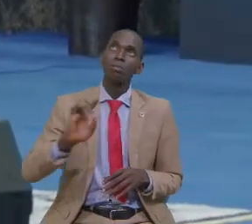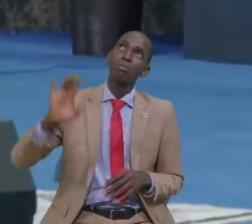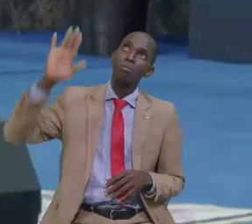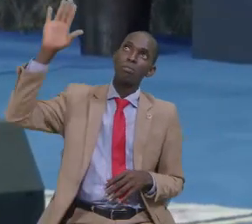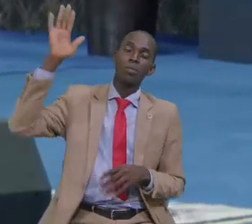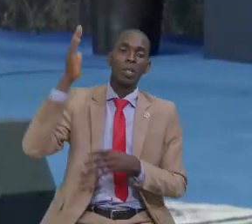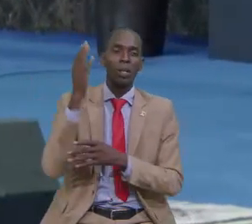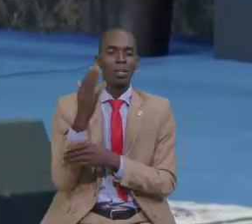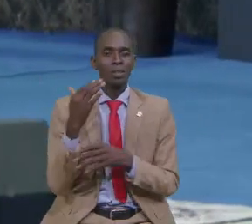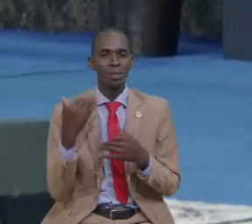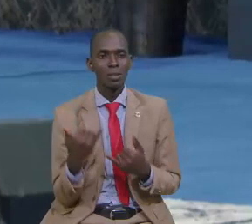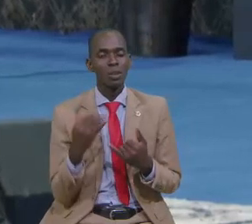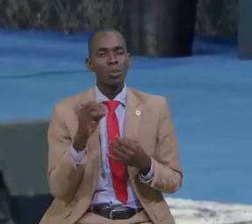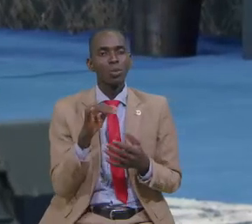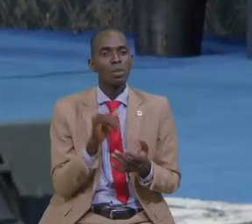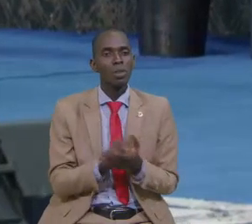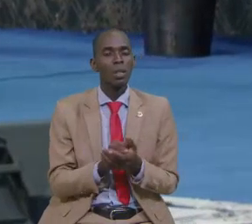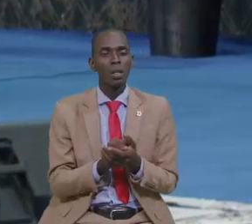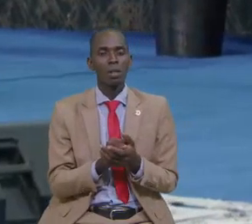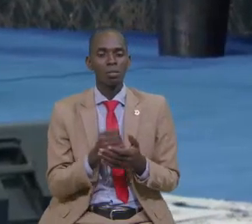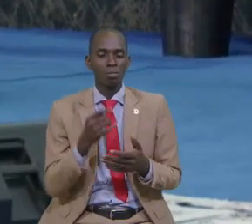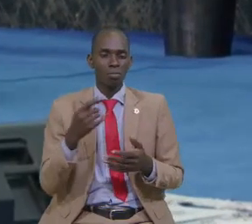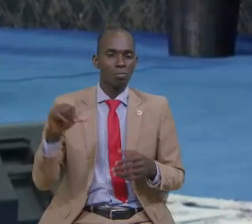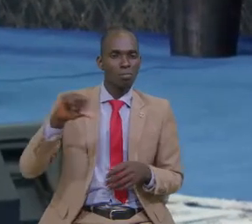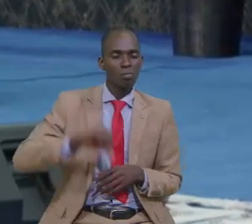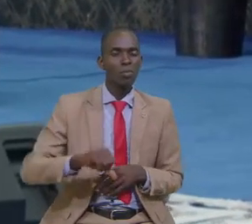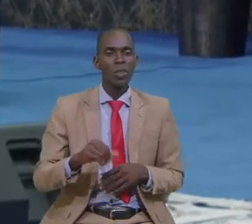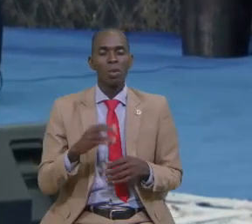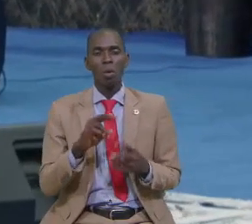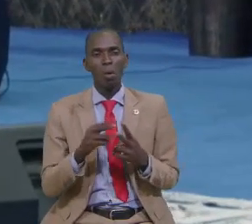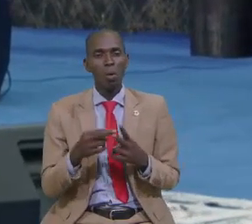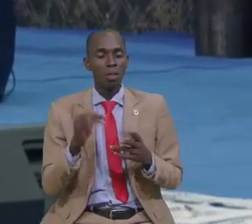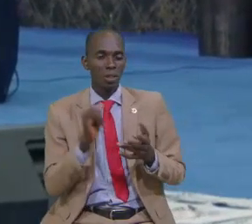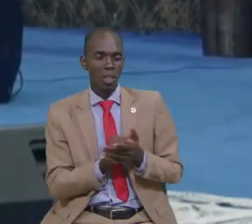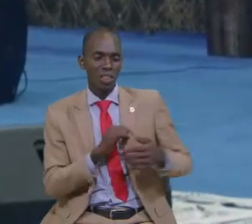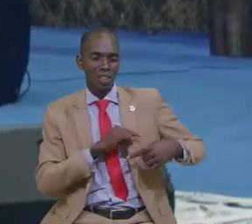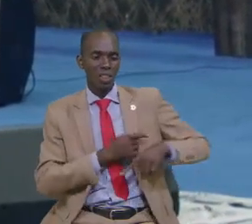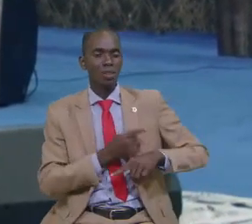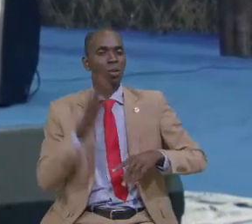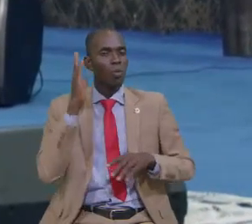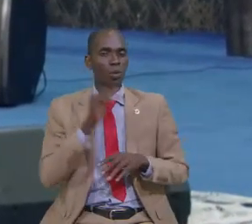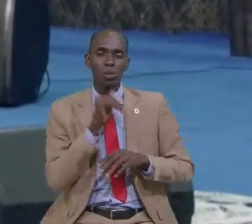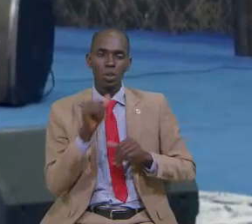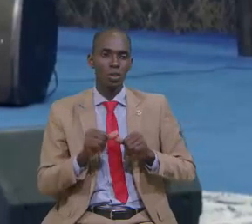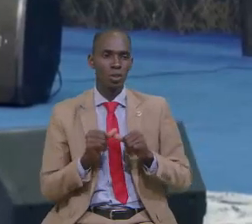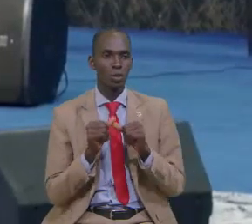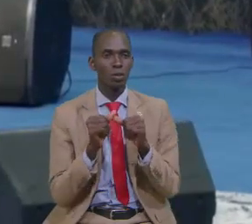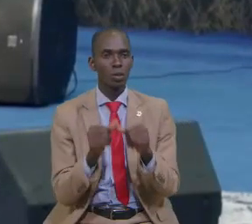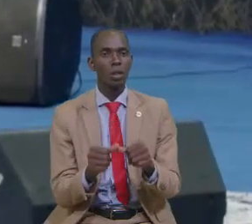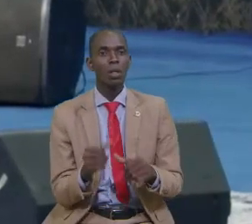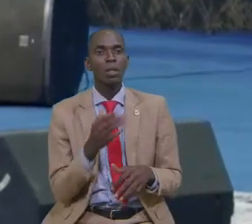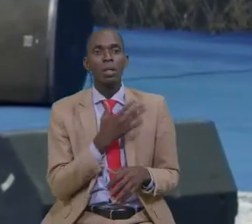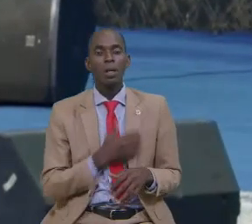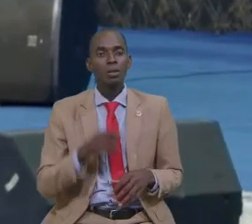right now so that that condemnation of guilt will not continue and you are